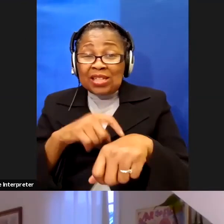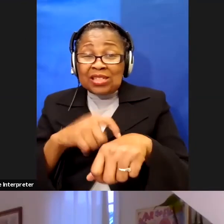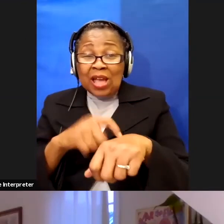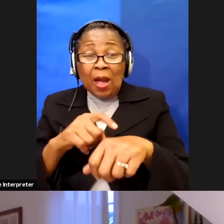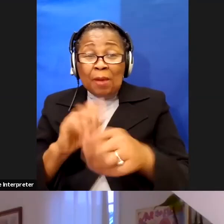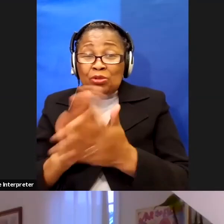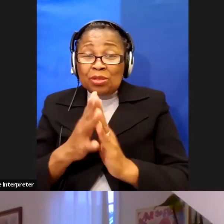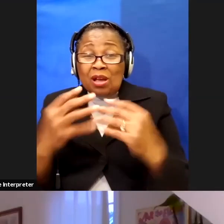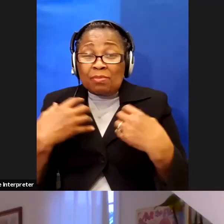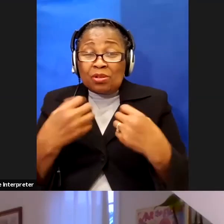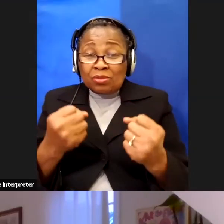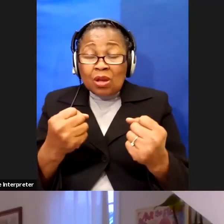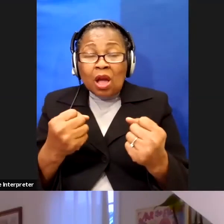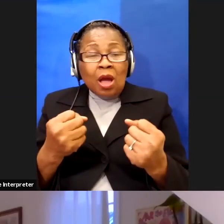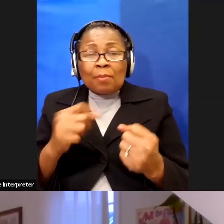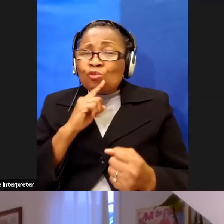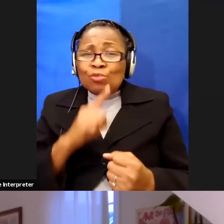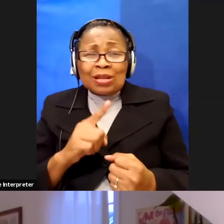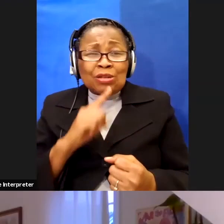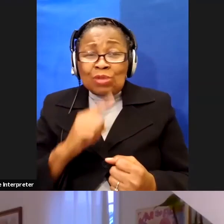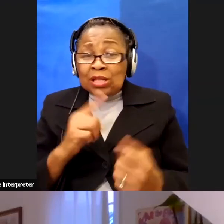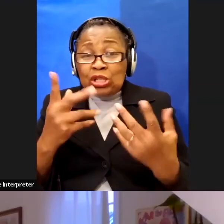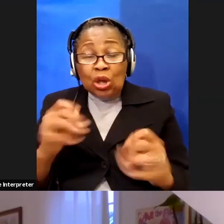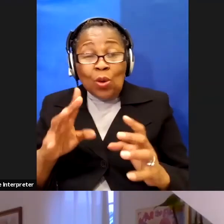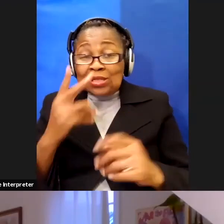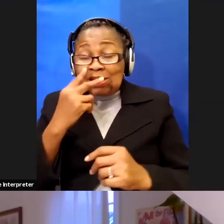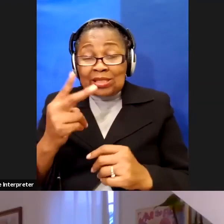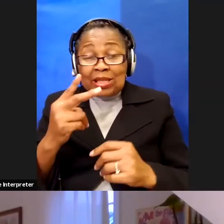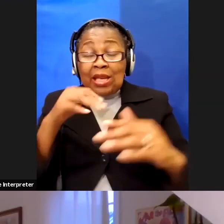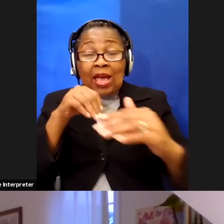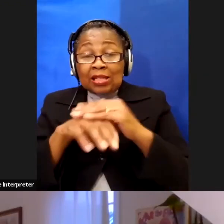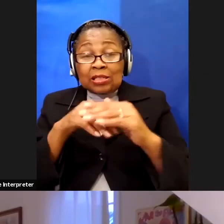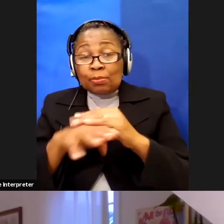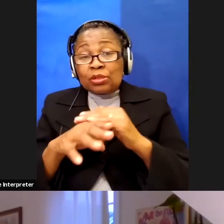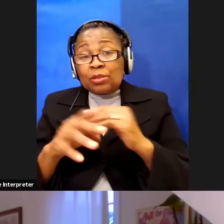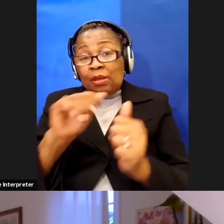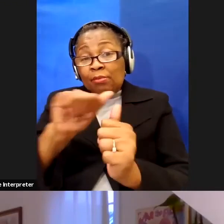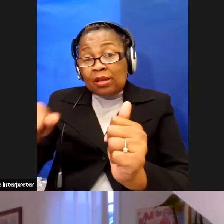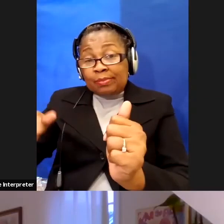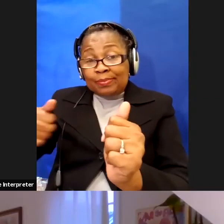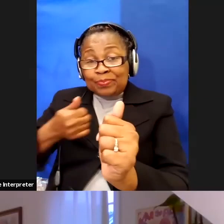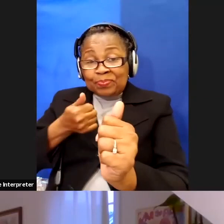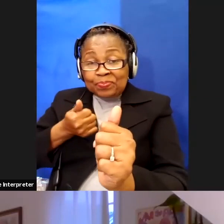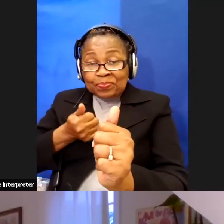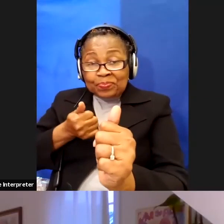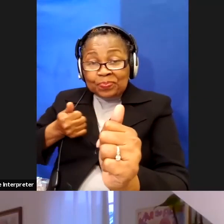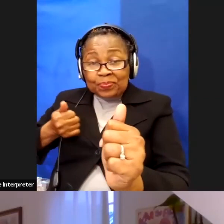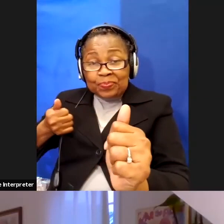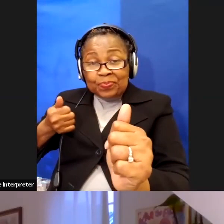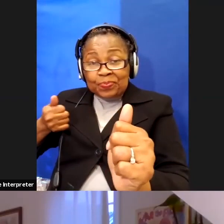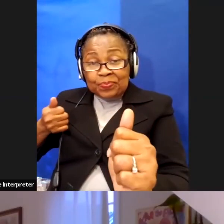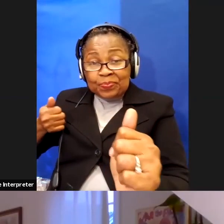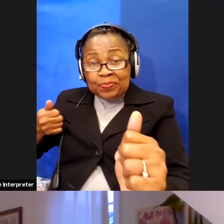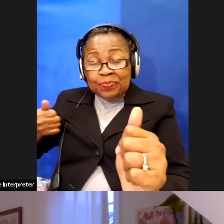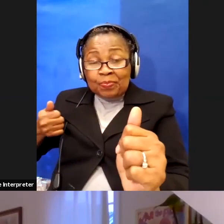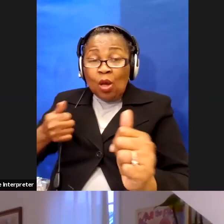really, really don't want to see accessibility being put on a back burner or let us